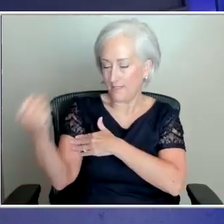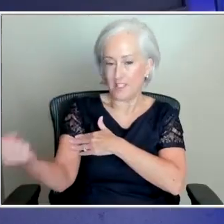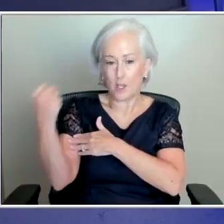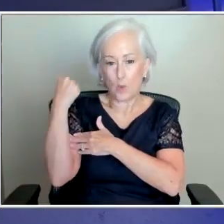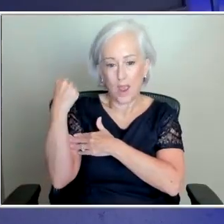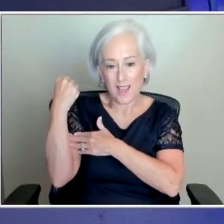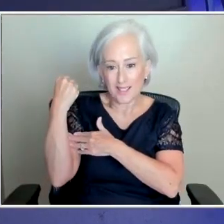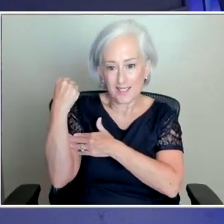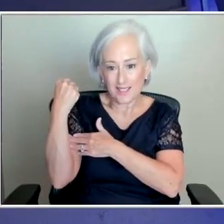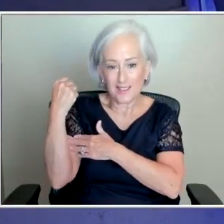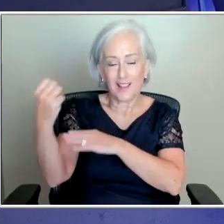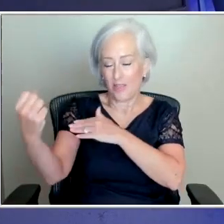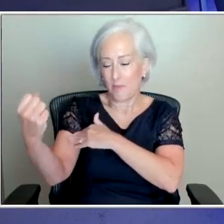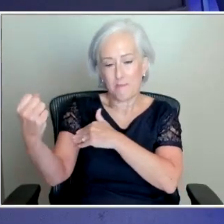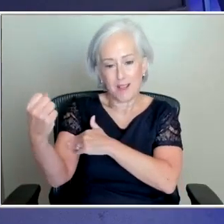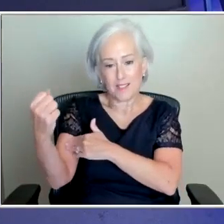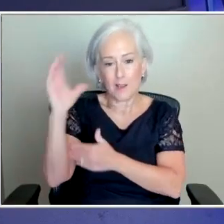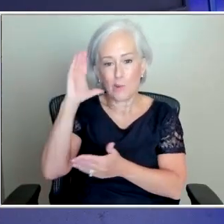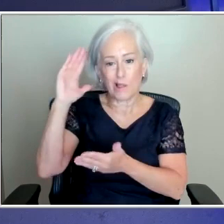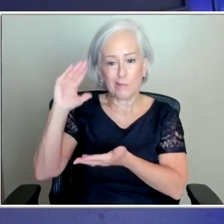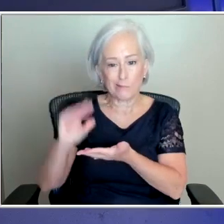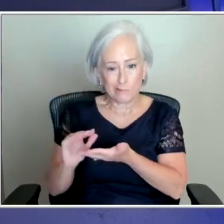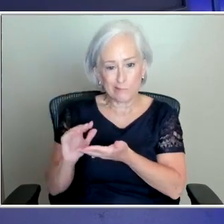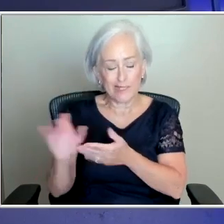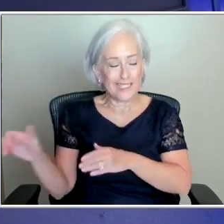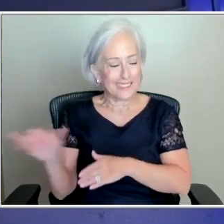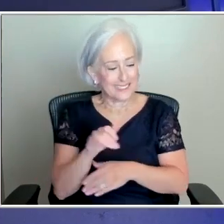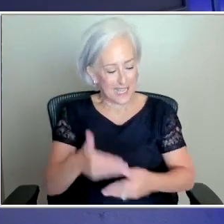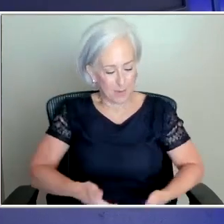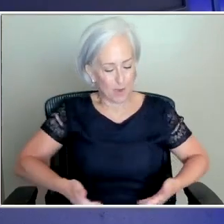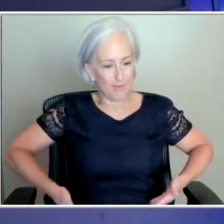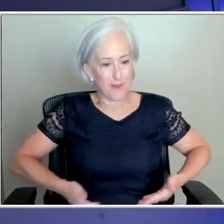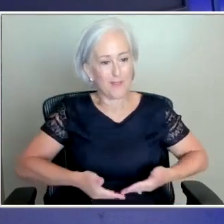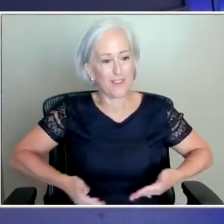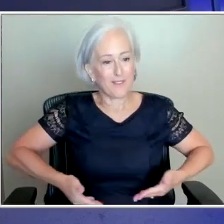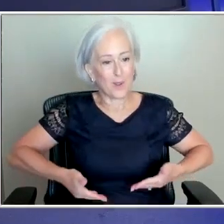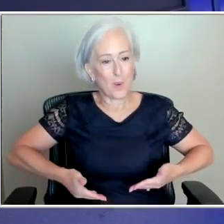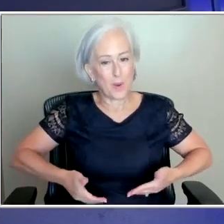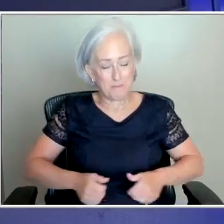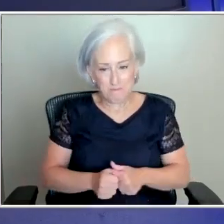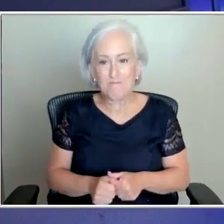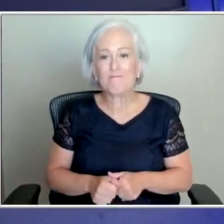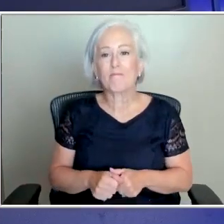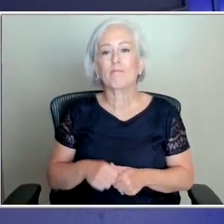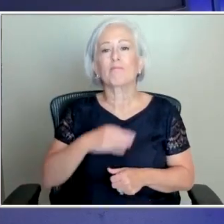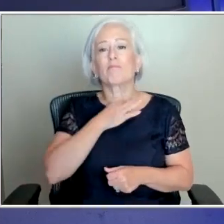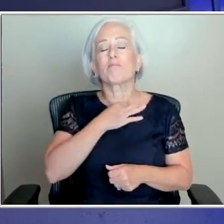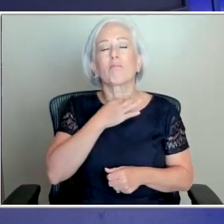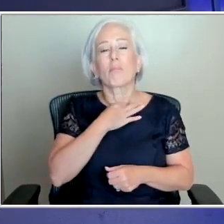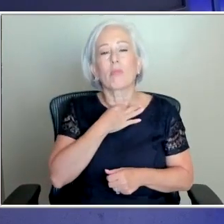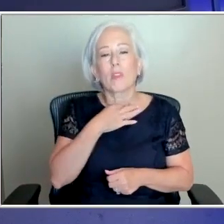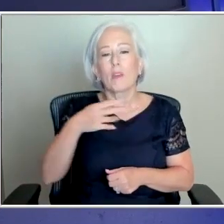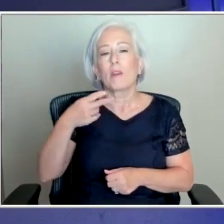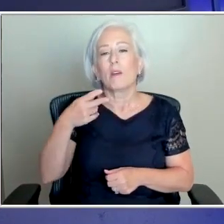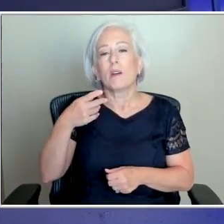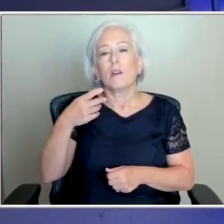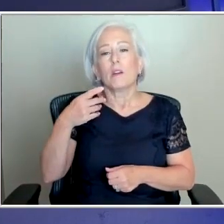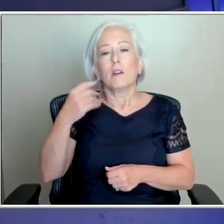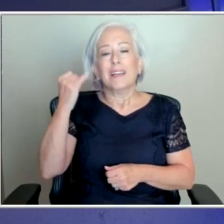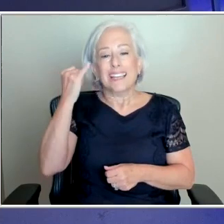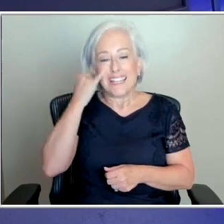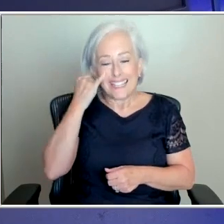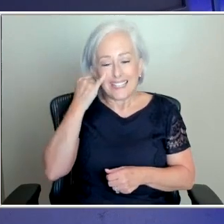question from Alice, and it's a good question because it has to do with Parkinson's, which we were just talking about. Does pelvic therapy help when the root cause of a problem is